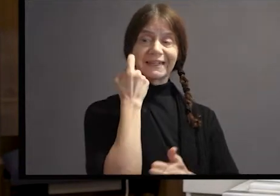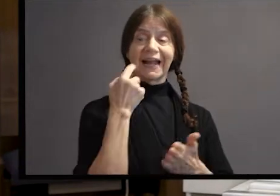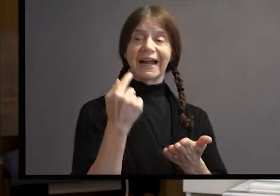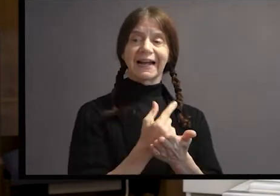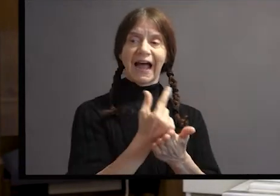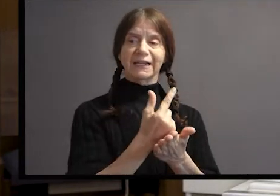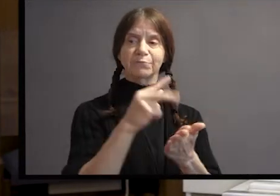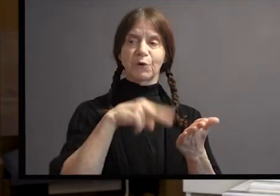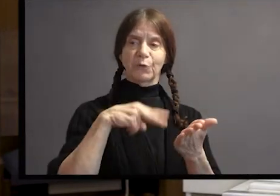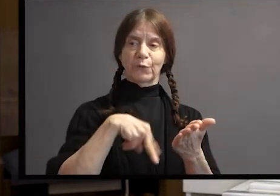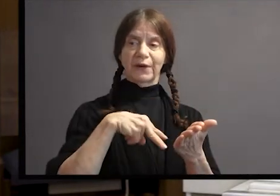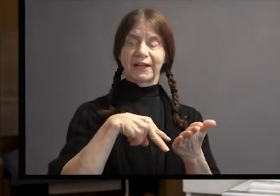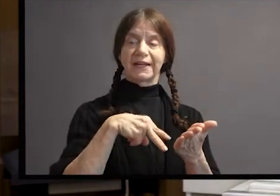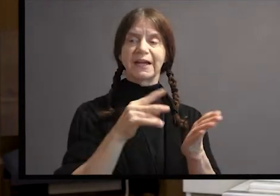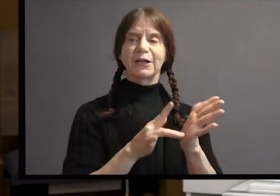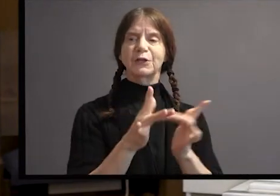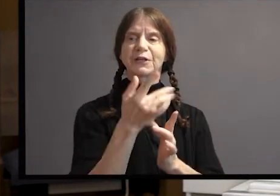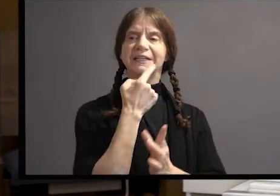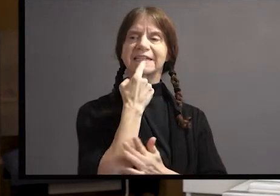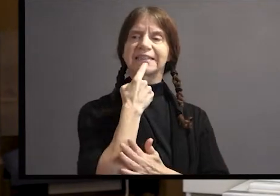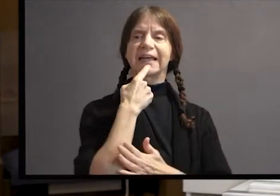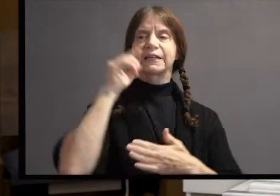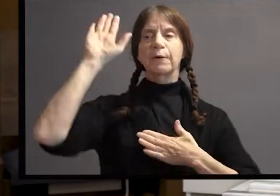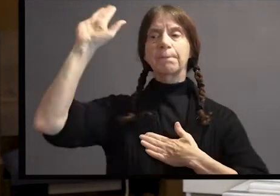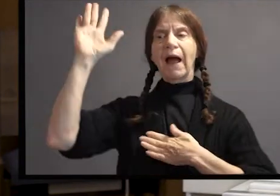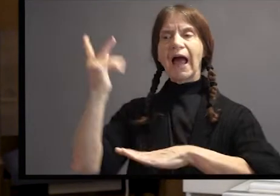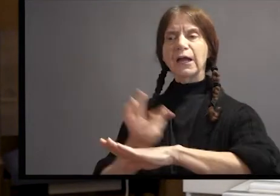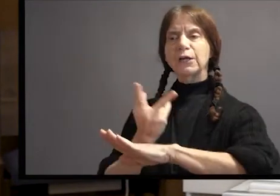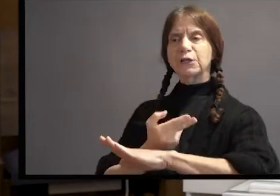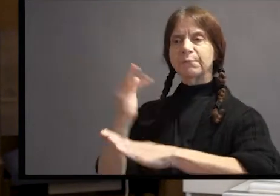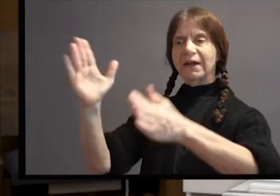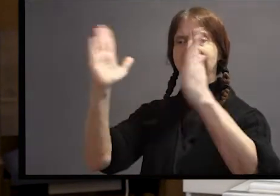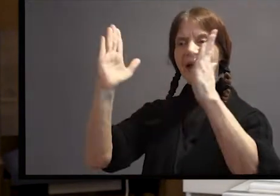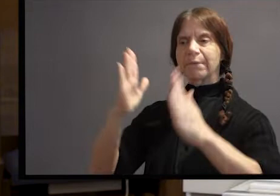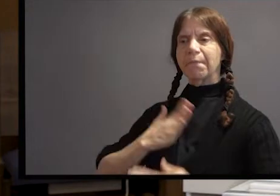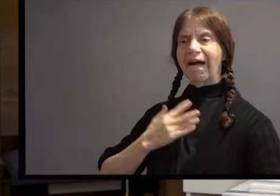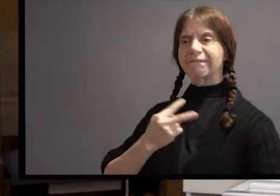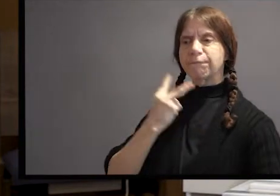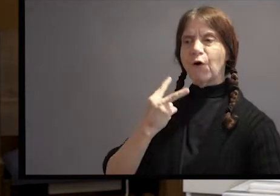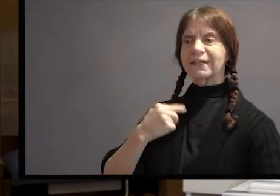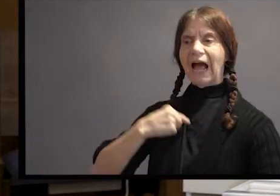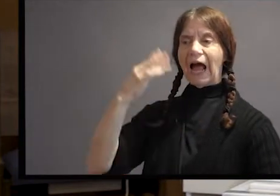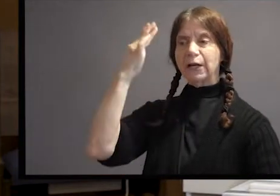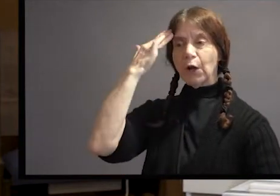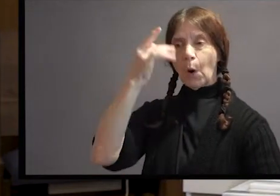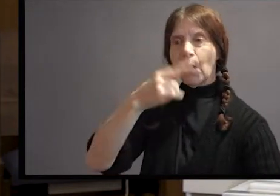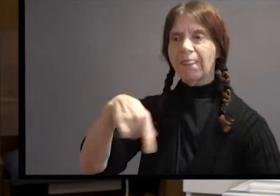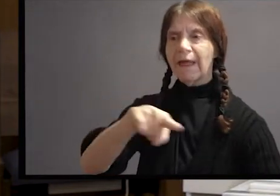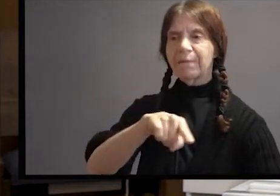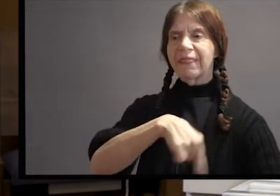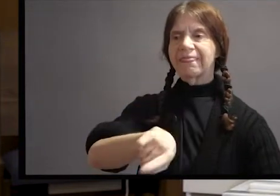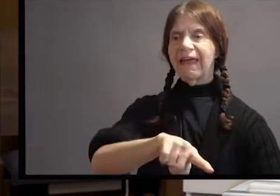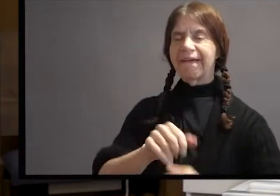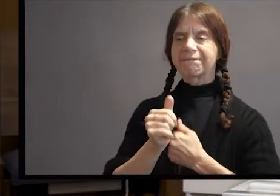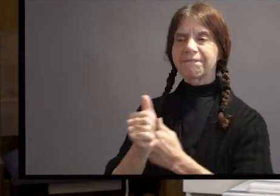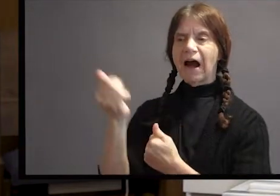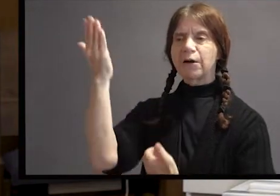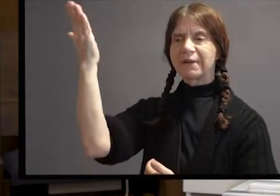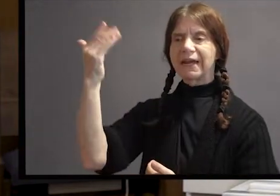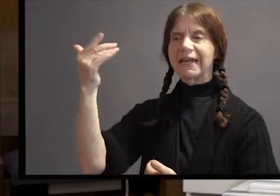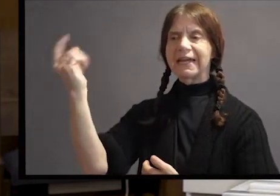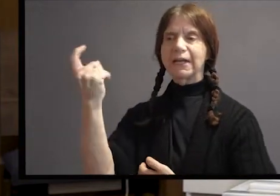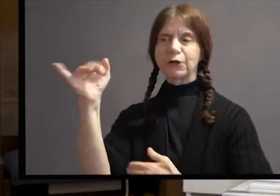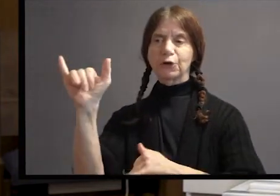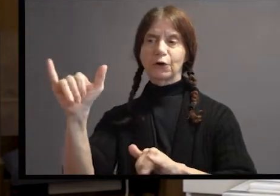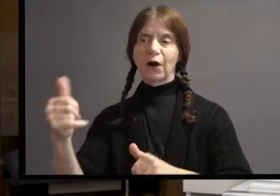say, "My sheep hear my voice, and I know them, and they follow me. And I give them